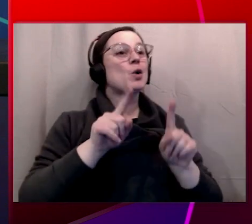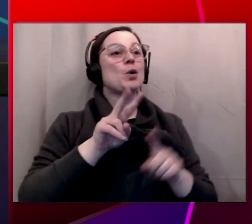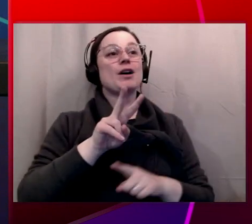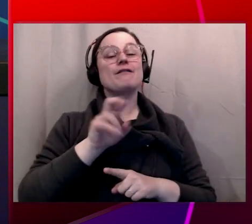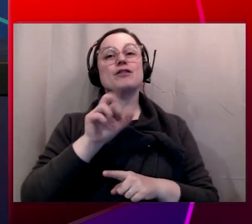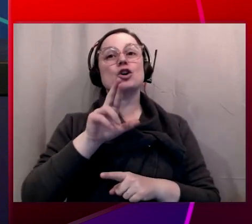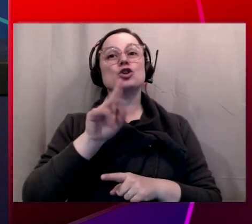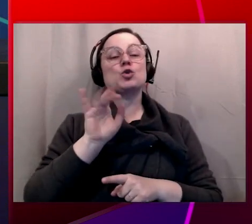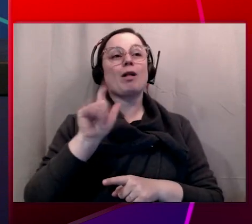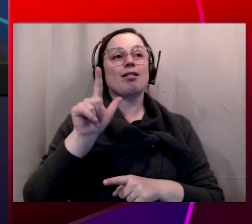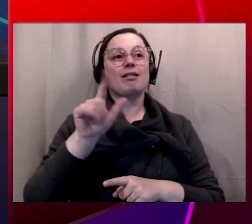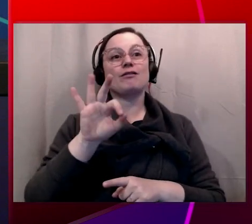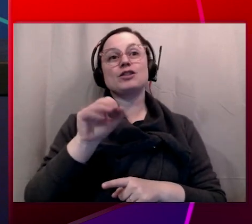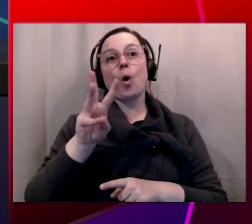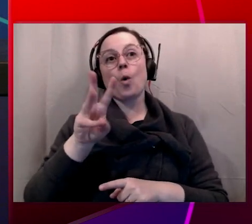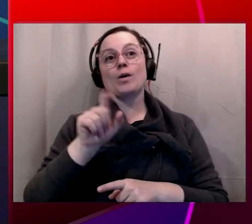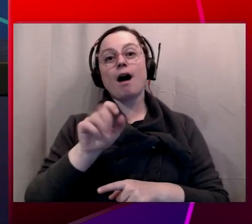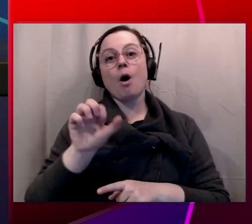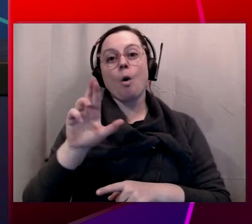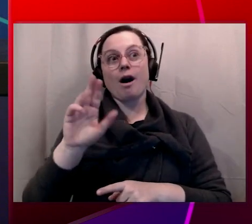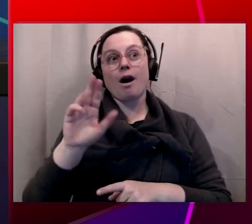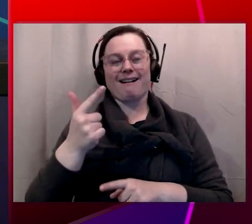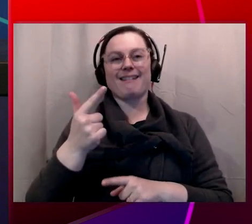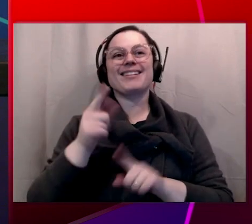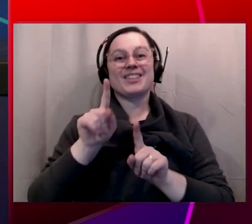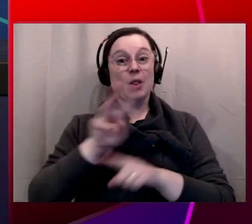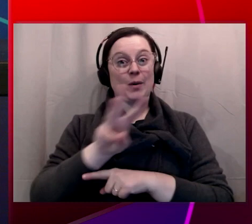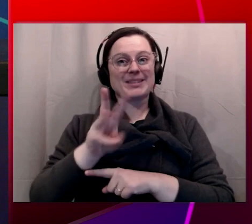virtualflow.org, and I think we have